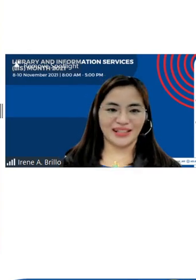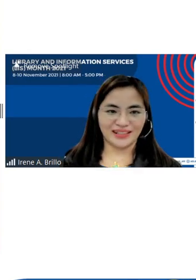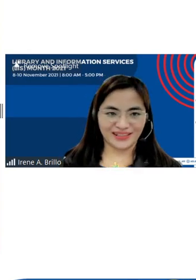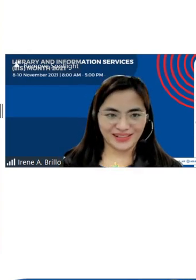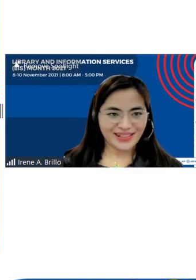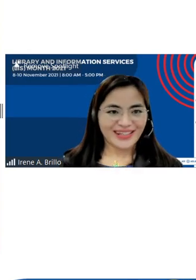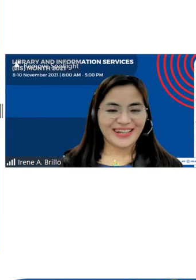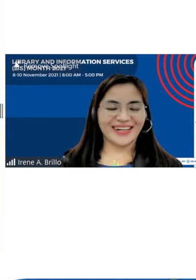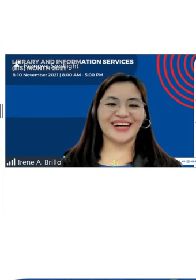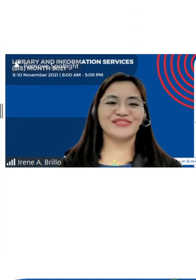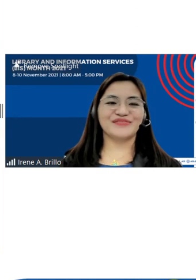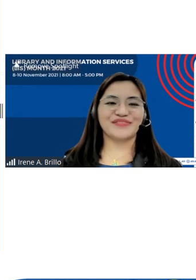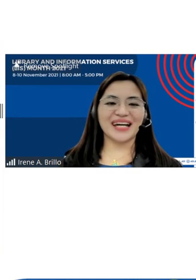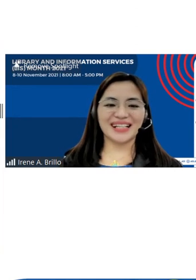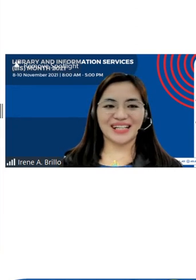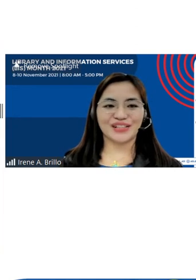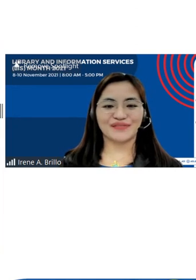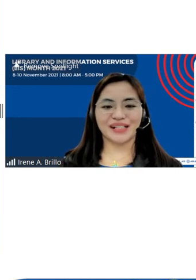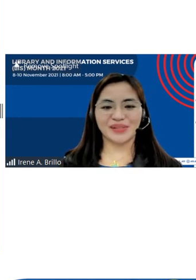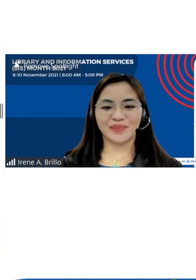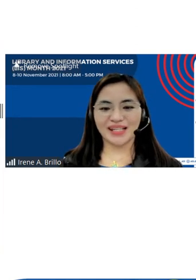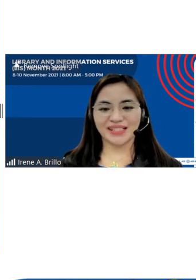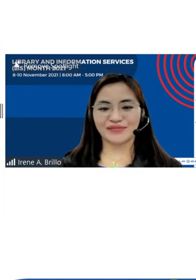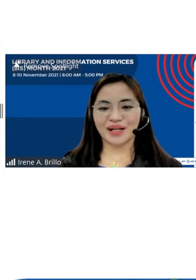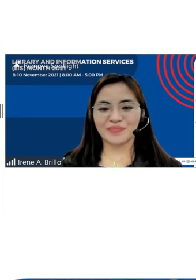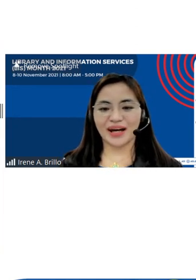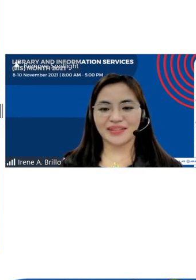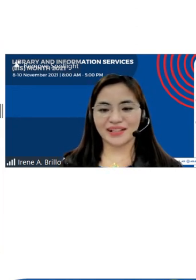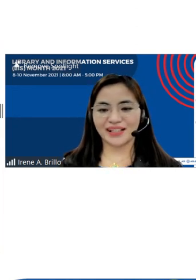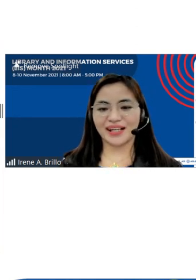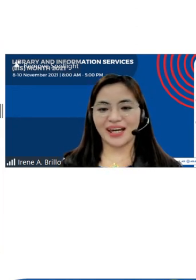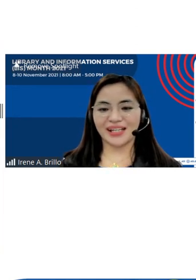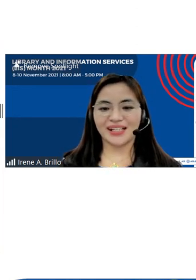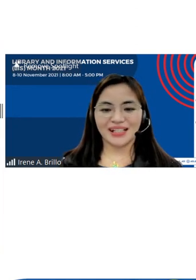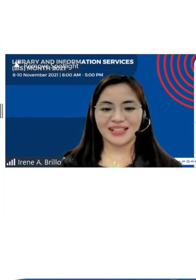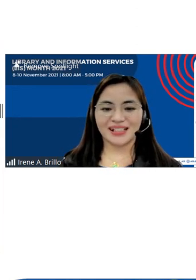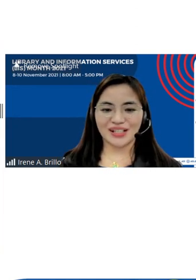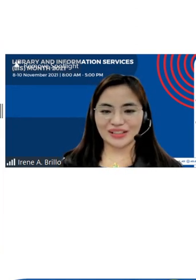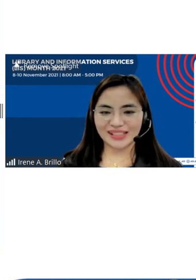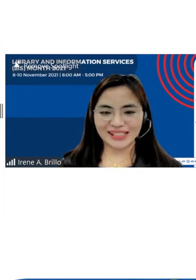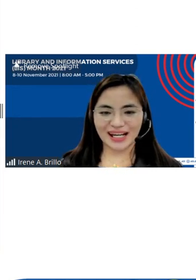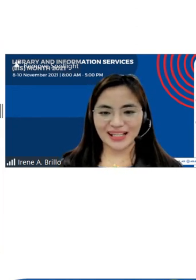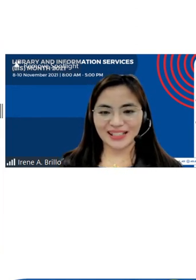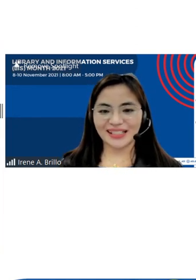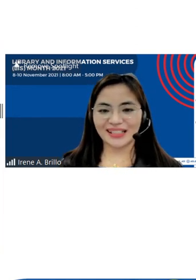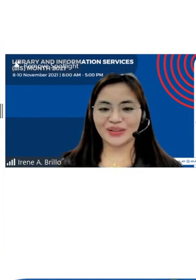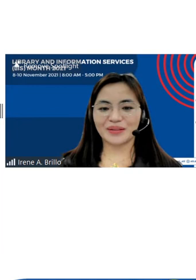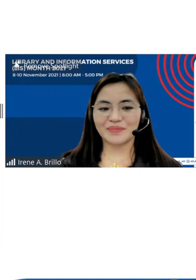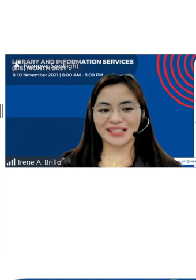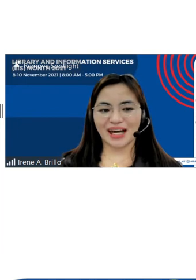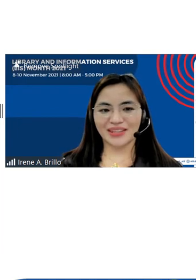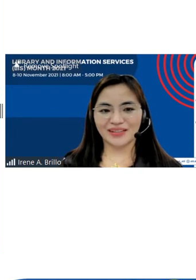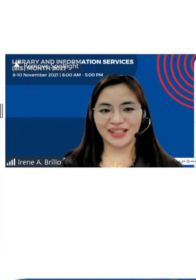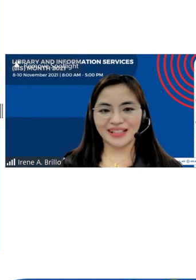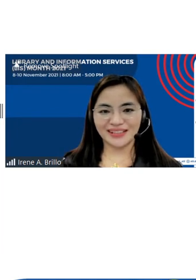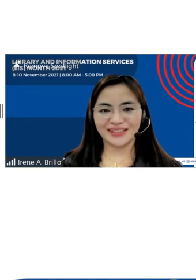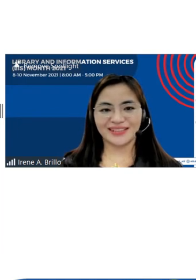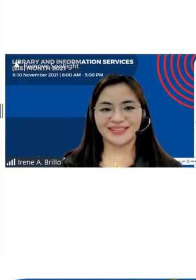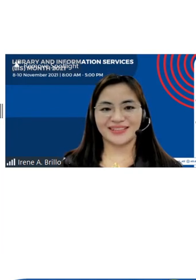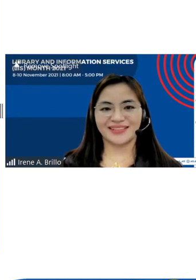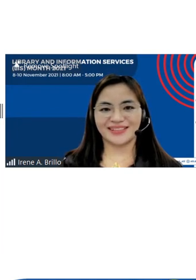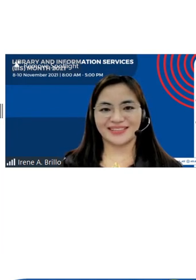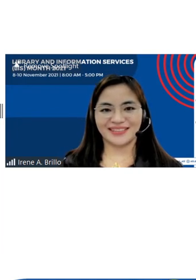Ayun, wala din. And finally, first place from Catherine A. Dinosta. Nandito ka ba, Miss